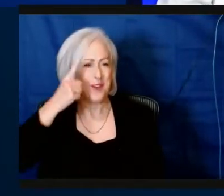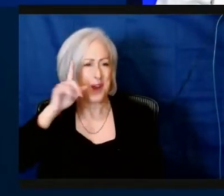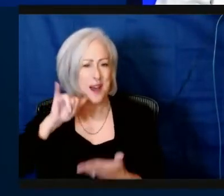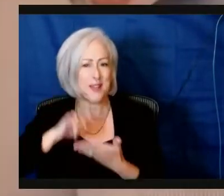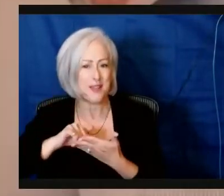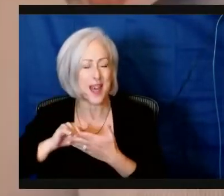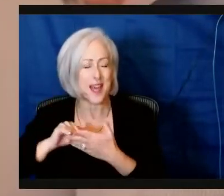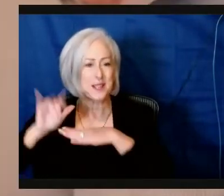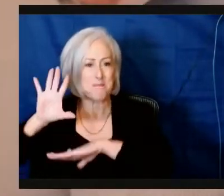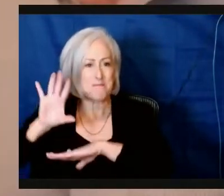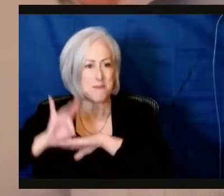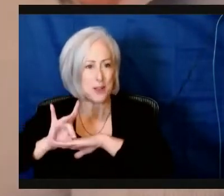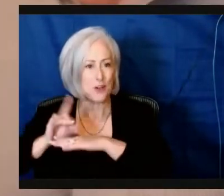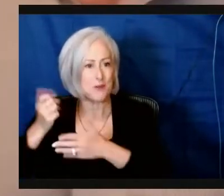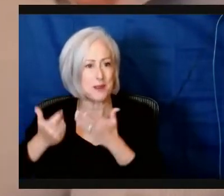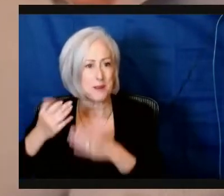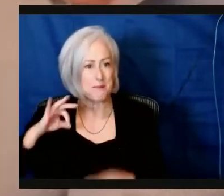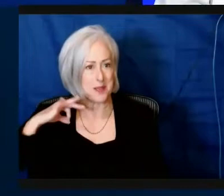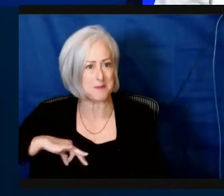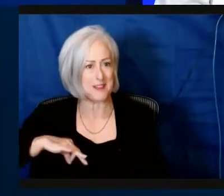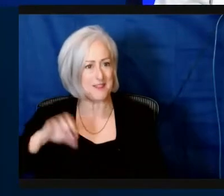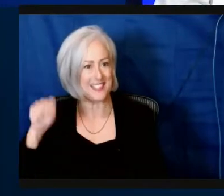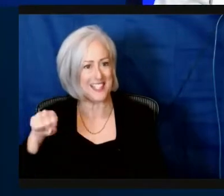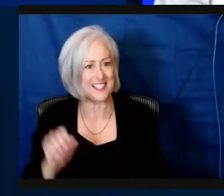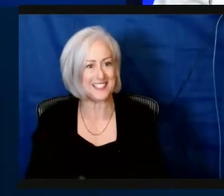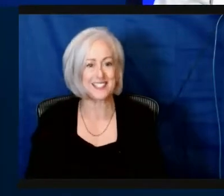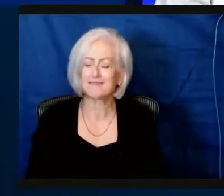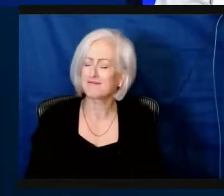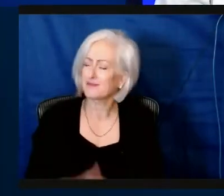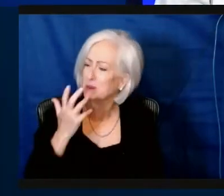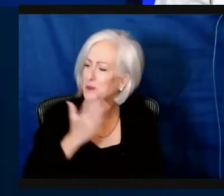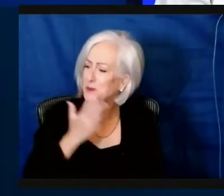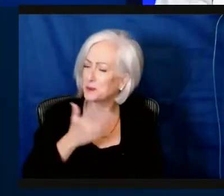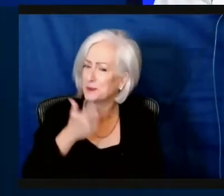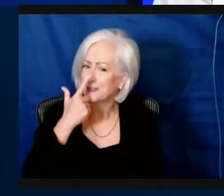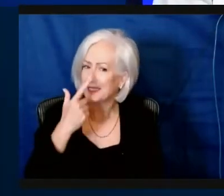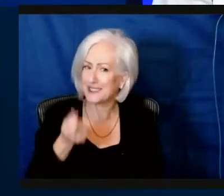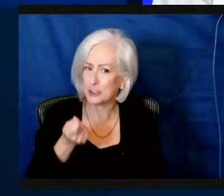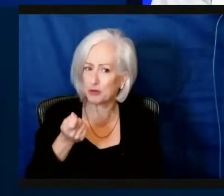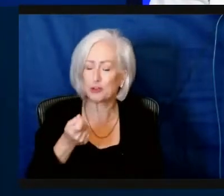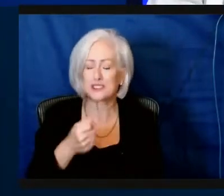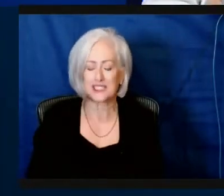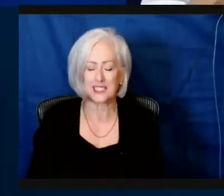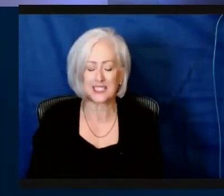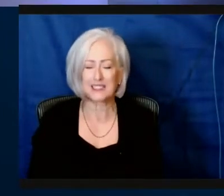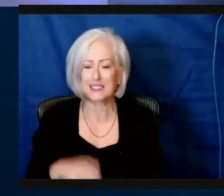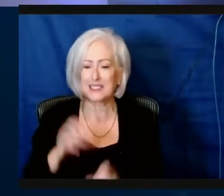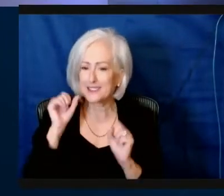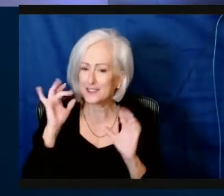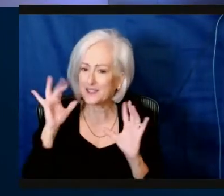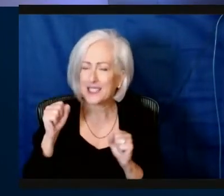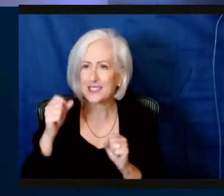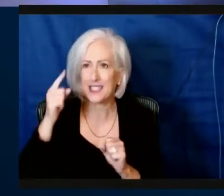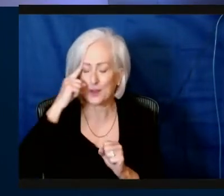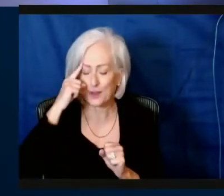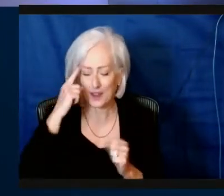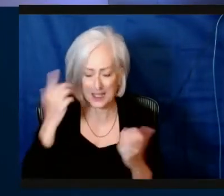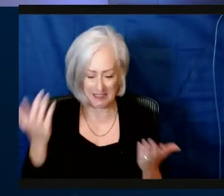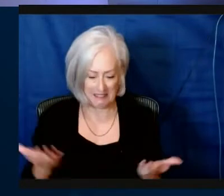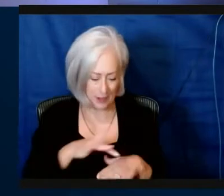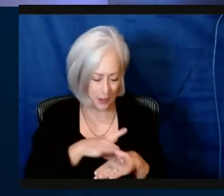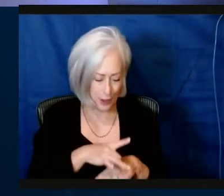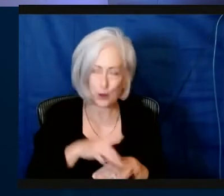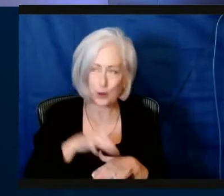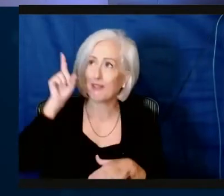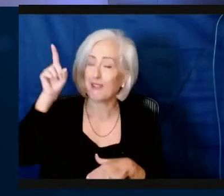could be beneficial, actually. Isn't that interesting? I mean, it's fascinating to think the difference of space and when you're on a planet, obviously, and